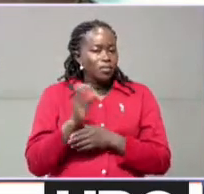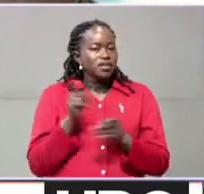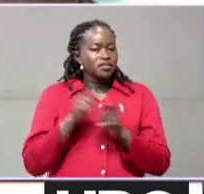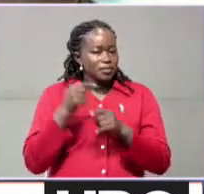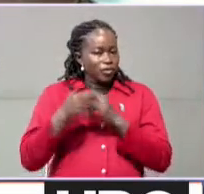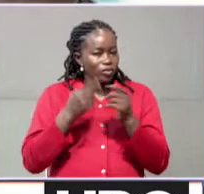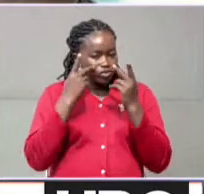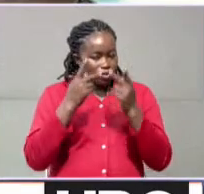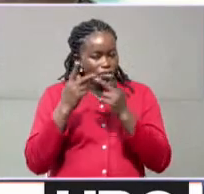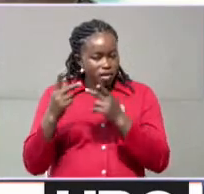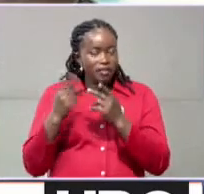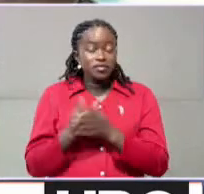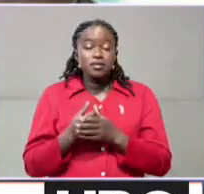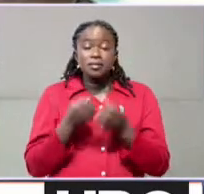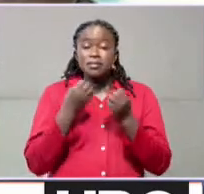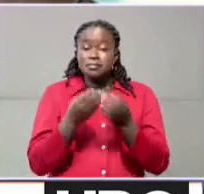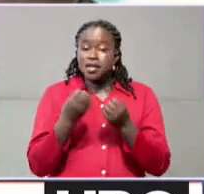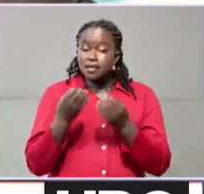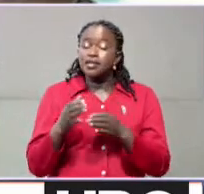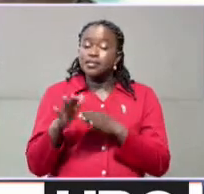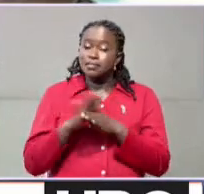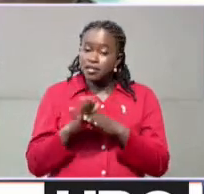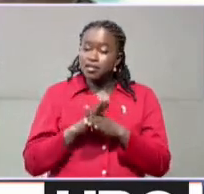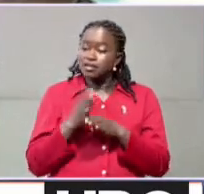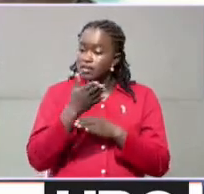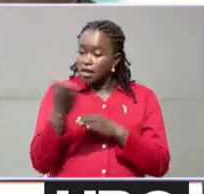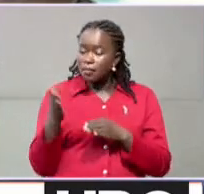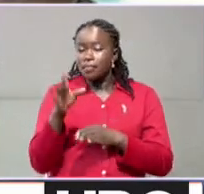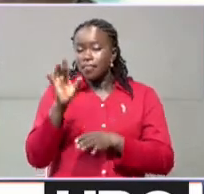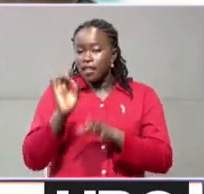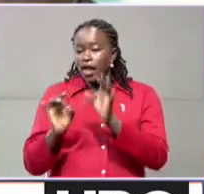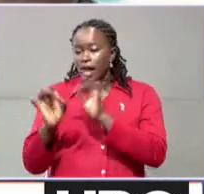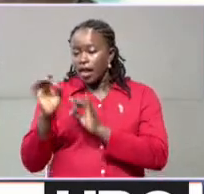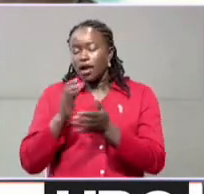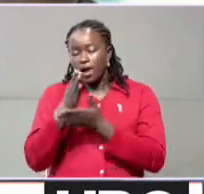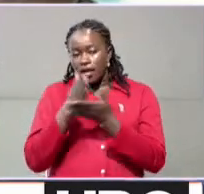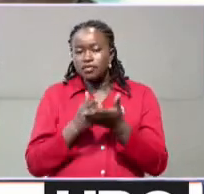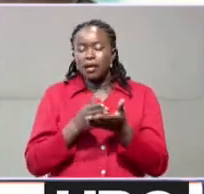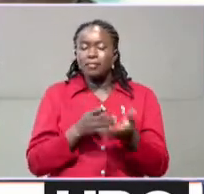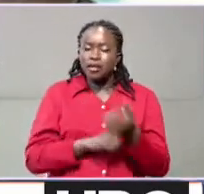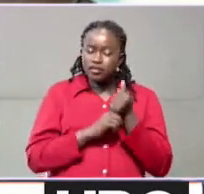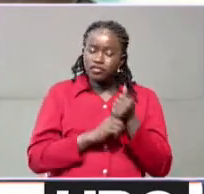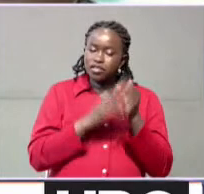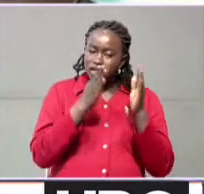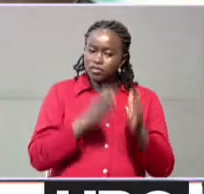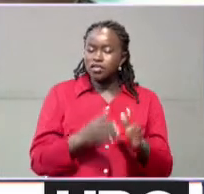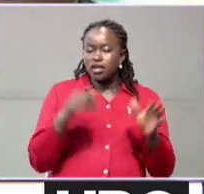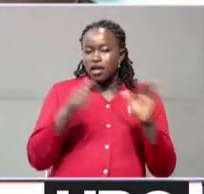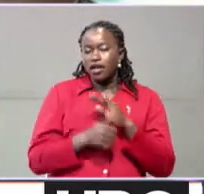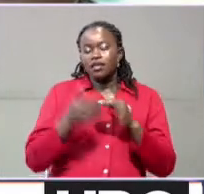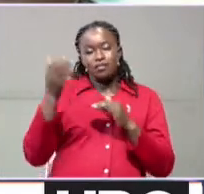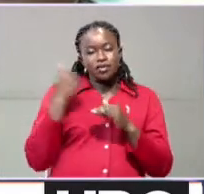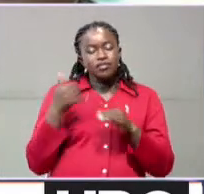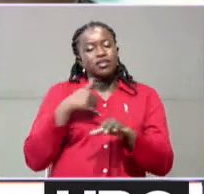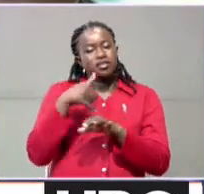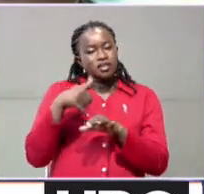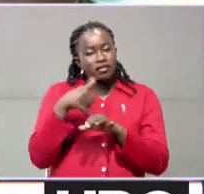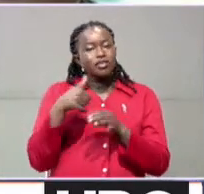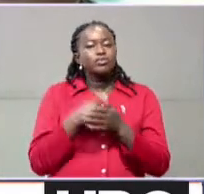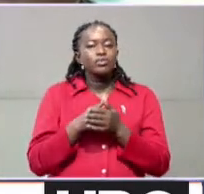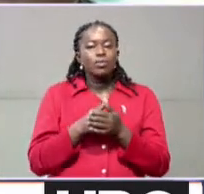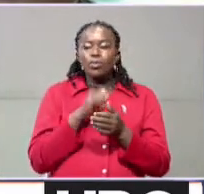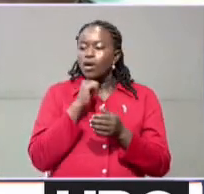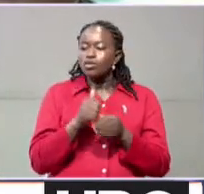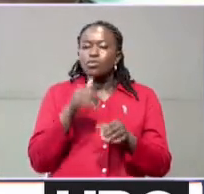observed that many enterprises identified by some of the beneficiaries under the previous interventions we are not